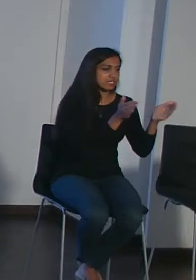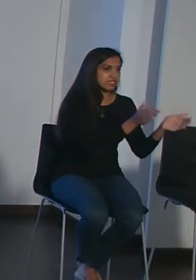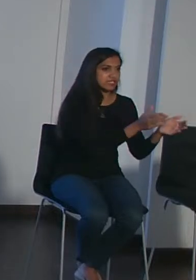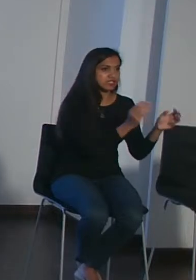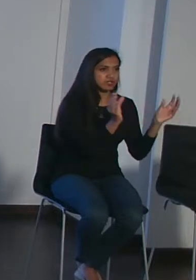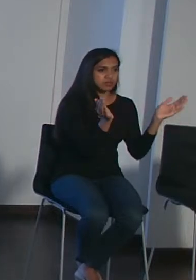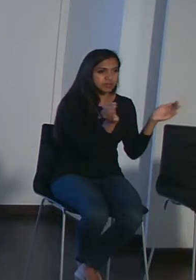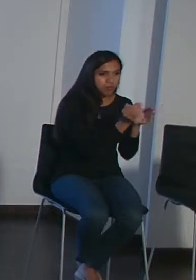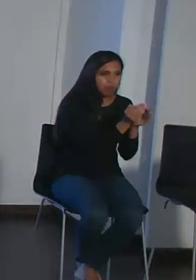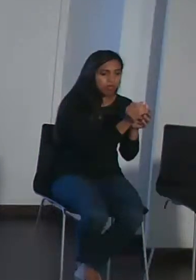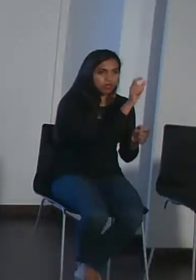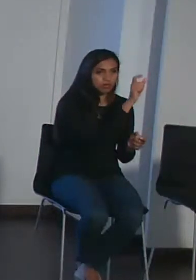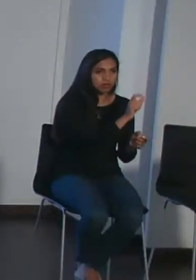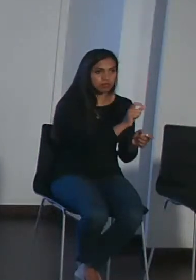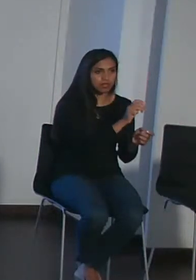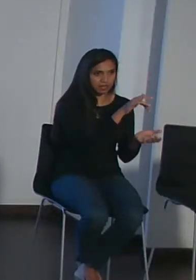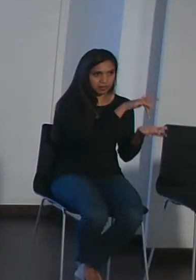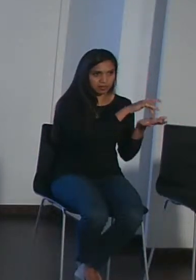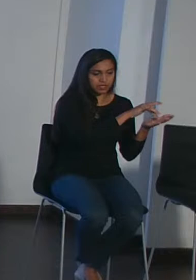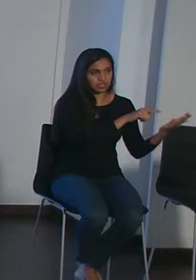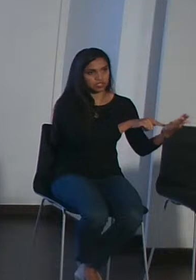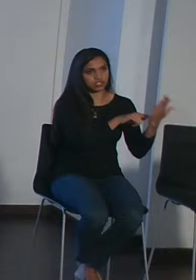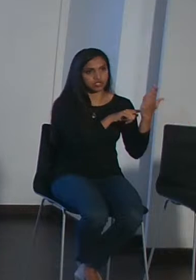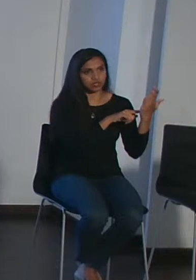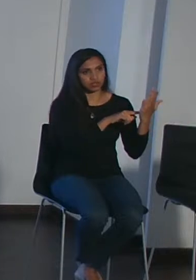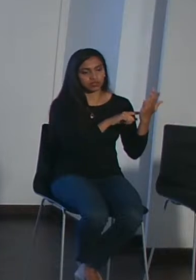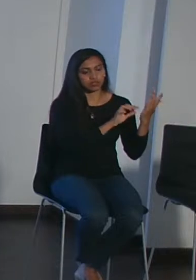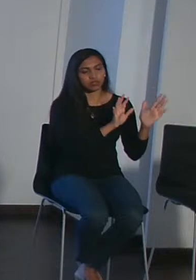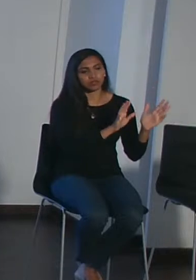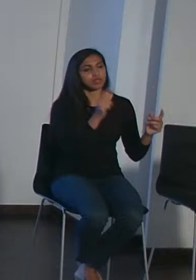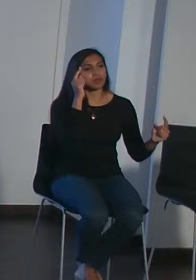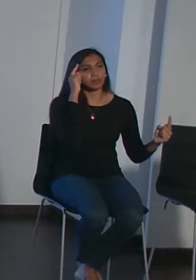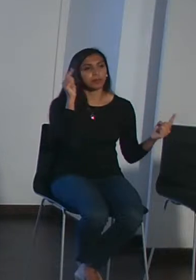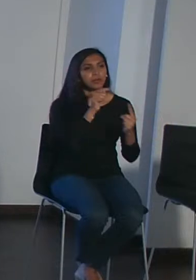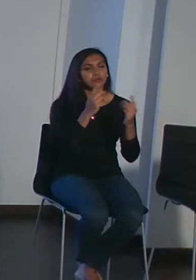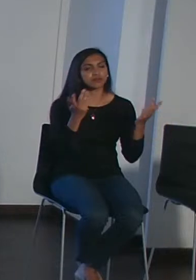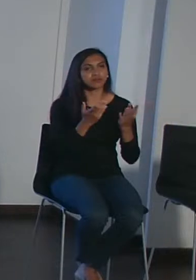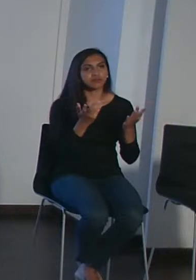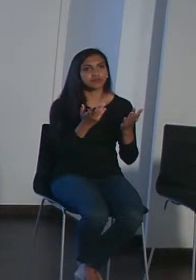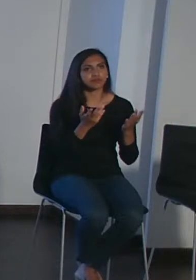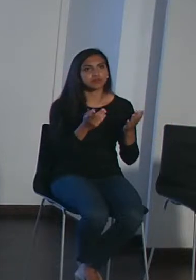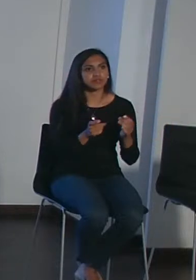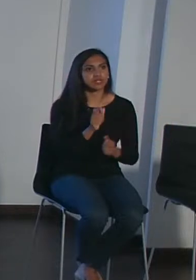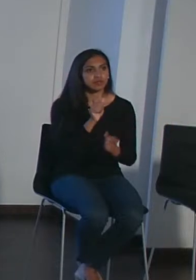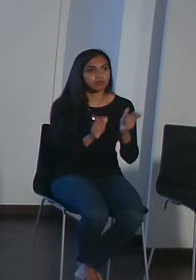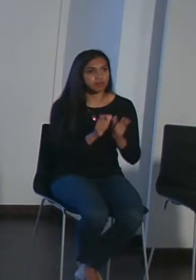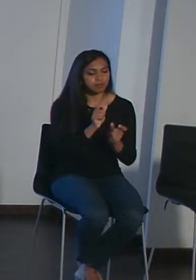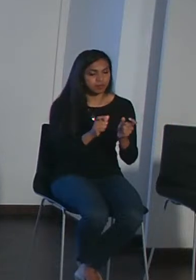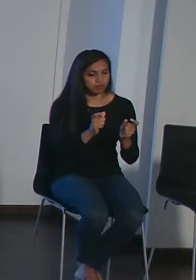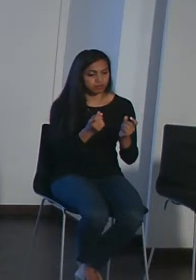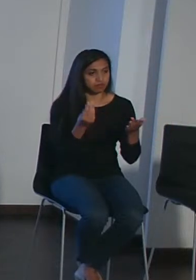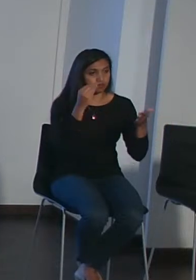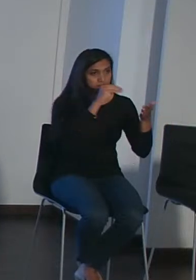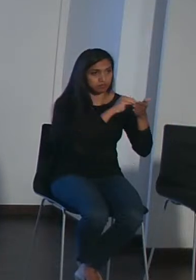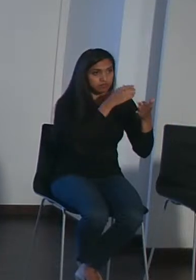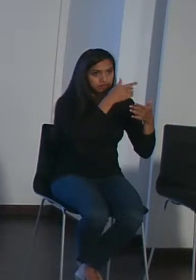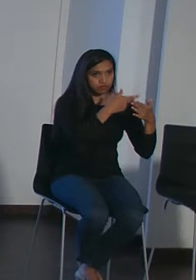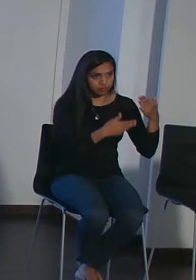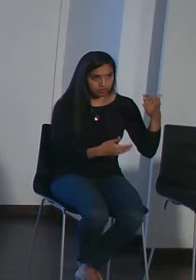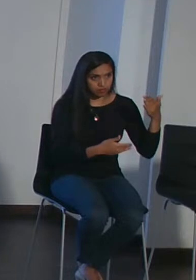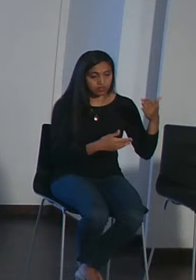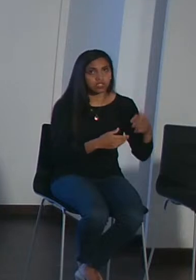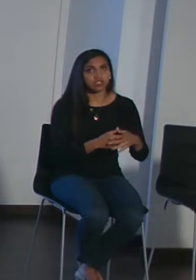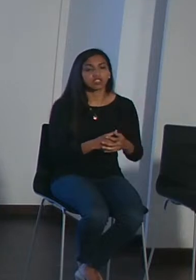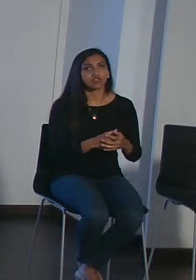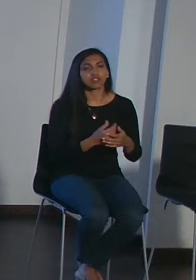the corridor. And so the point of objection was the content of it. It was there was India mentioned in it. There